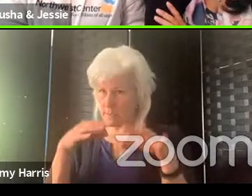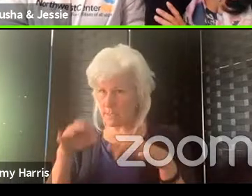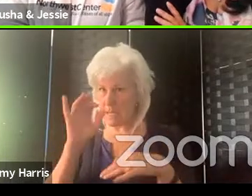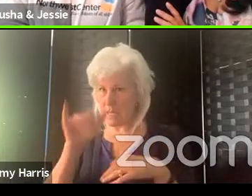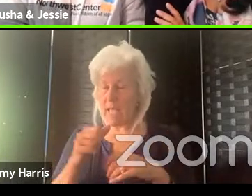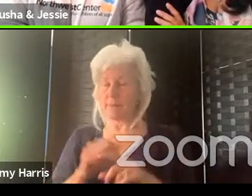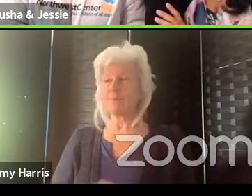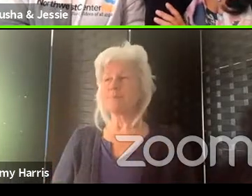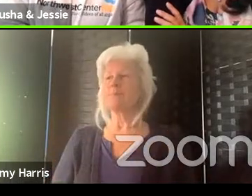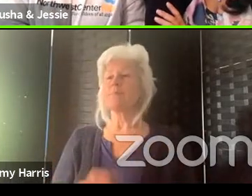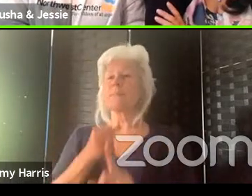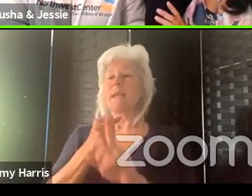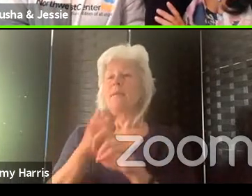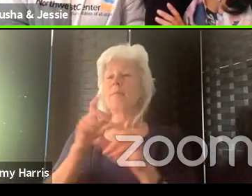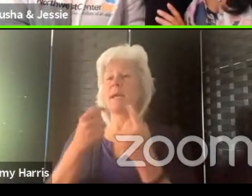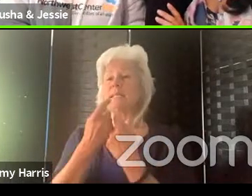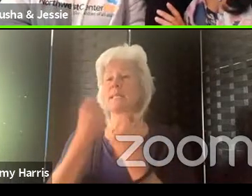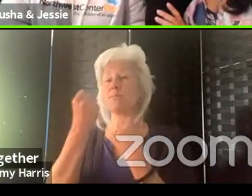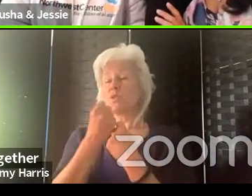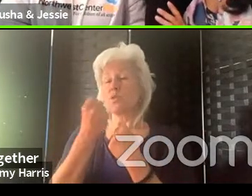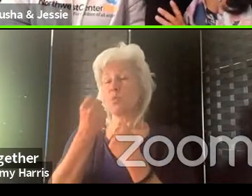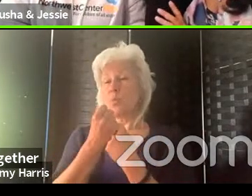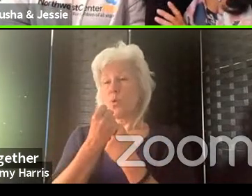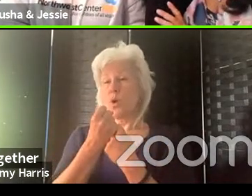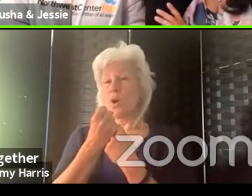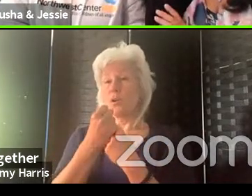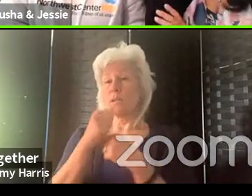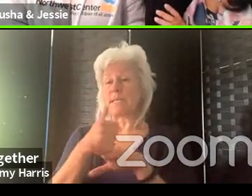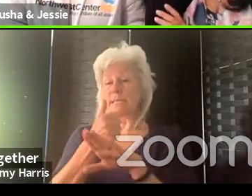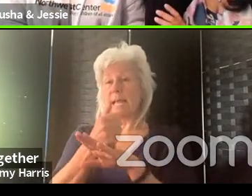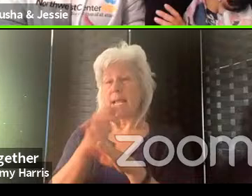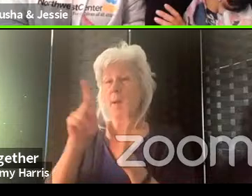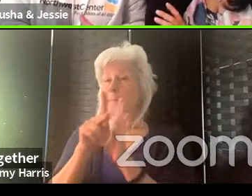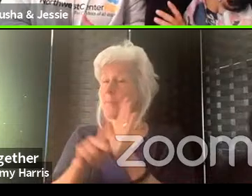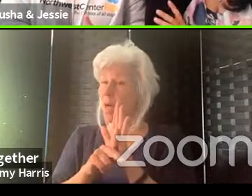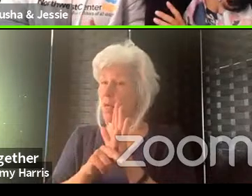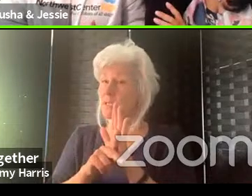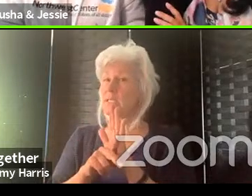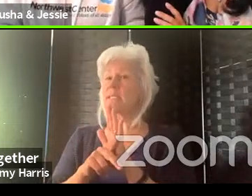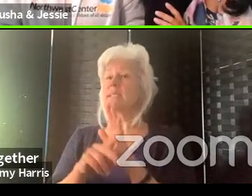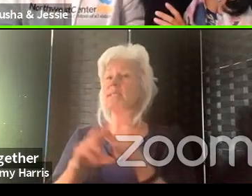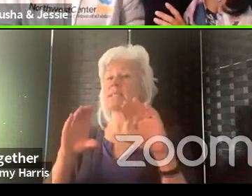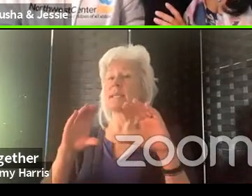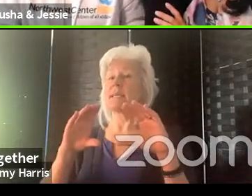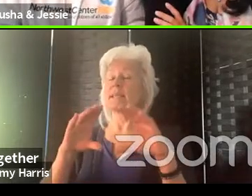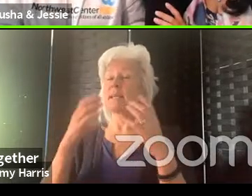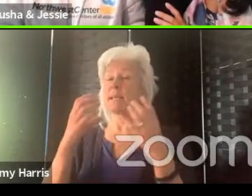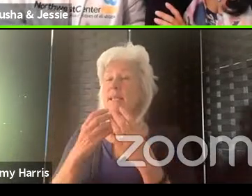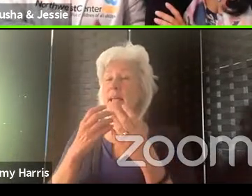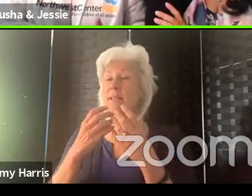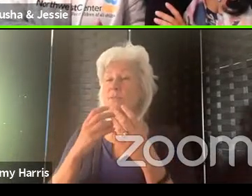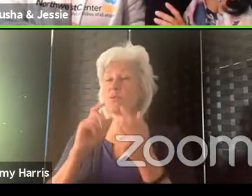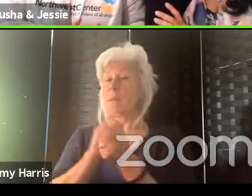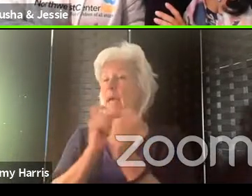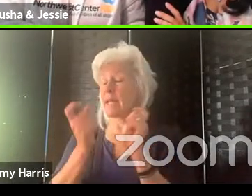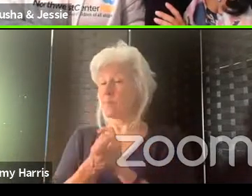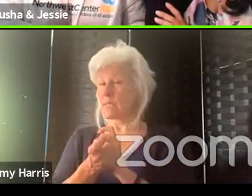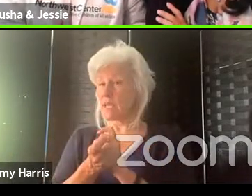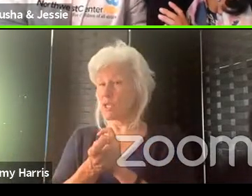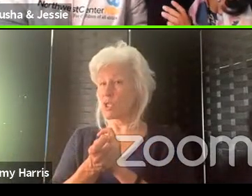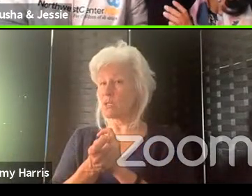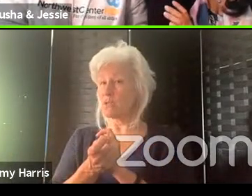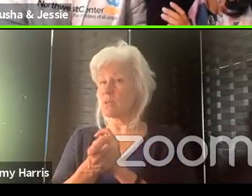Impact team can support centers in implementing policies and classroom adaptations that promote and